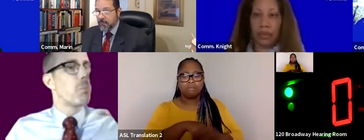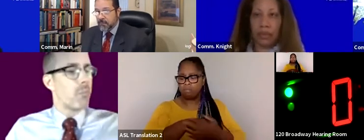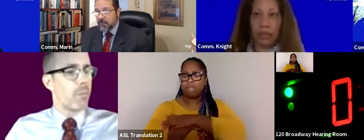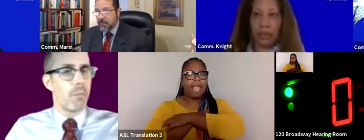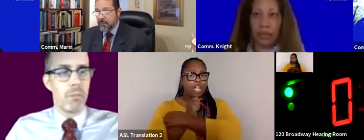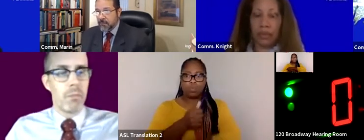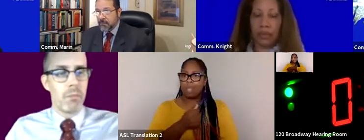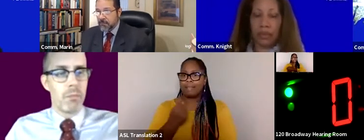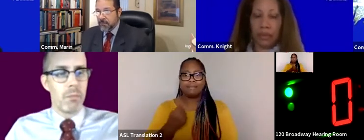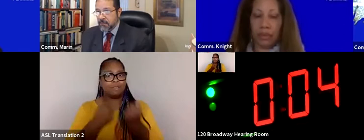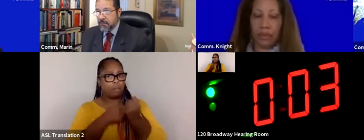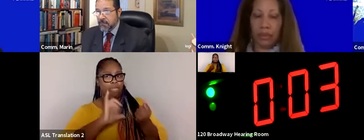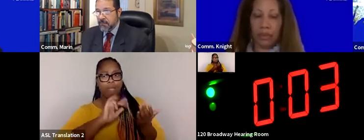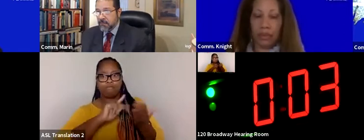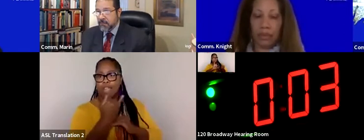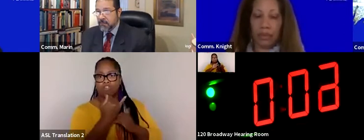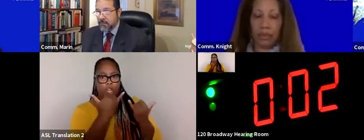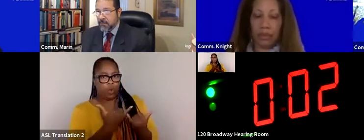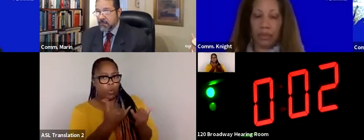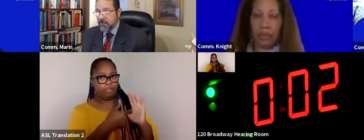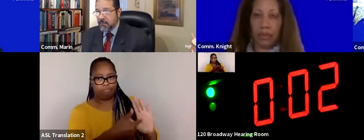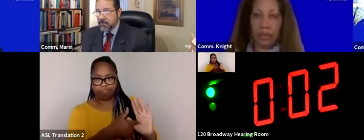the project as it is currently represented.